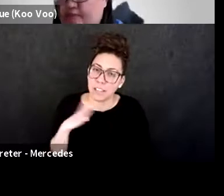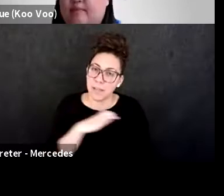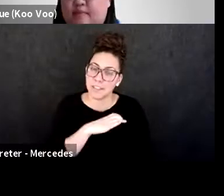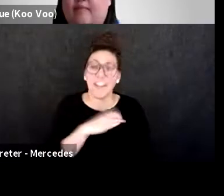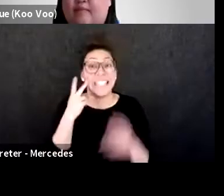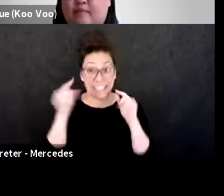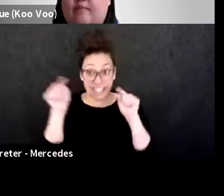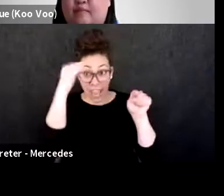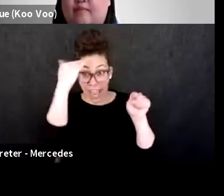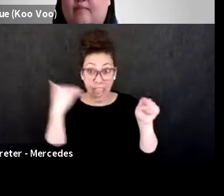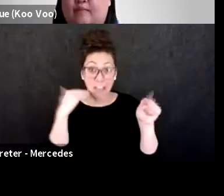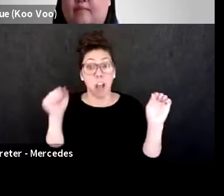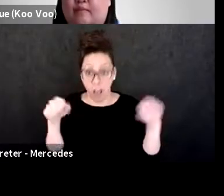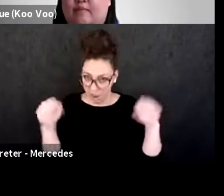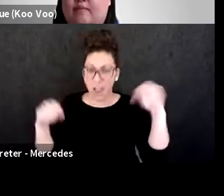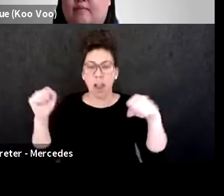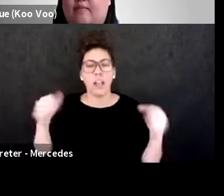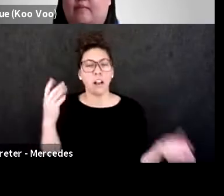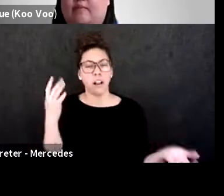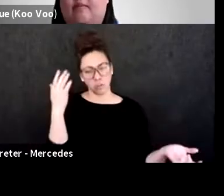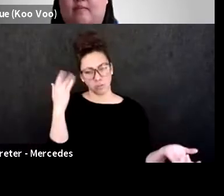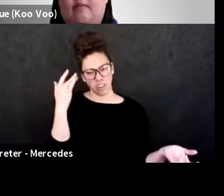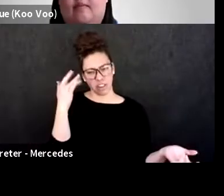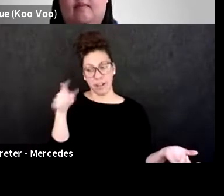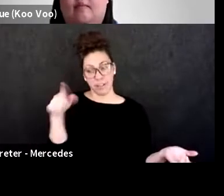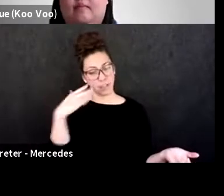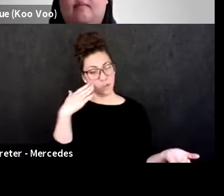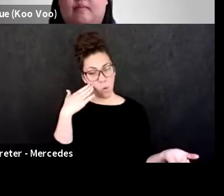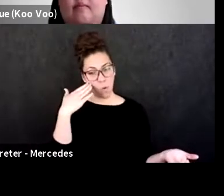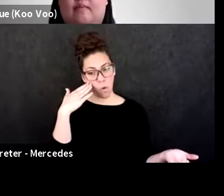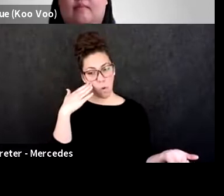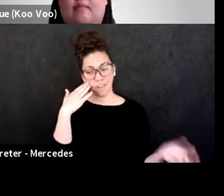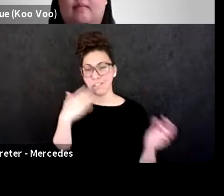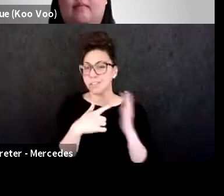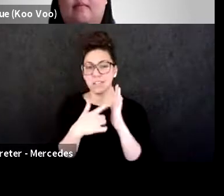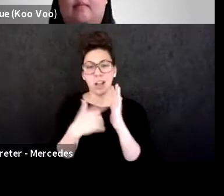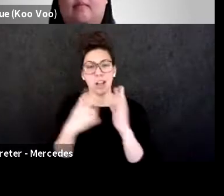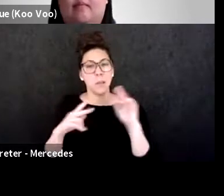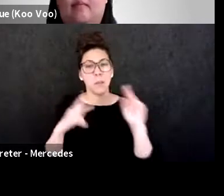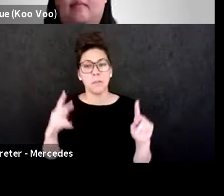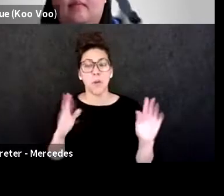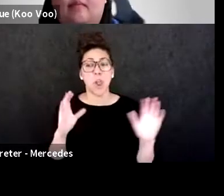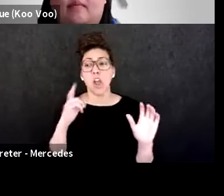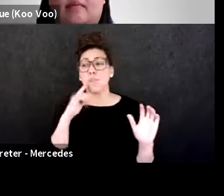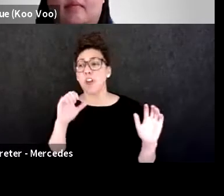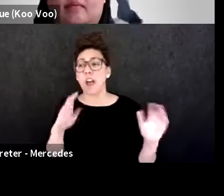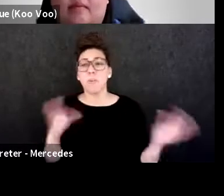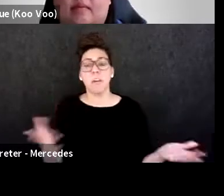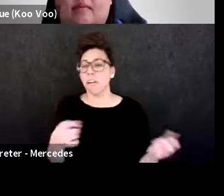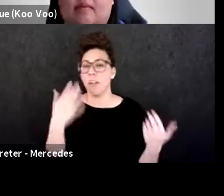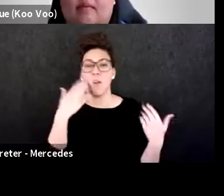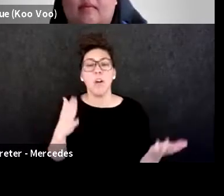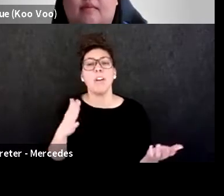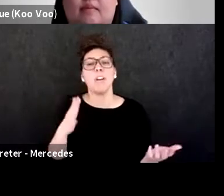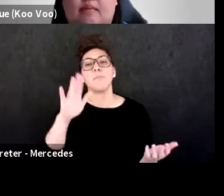nodding. Here's why I say that, and they know it, but sometimes people still looking for jobs don't, is that everybody